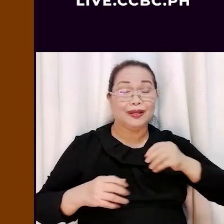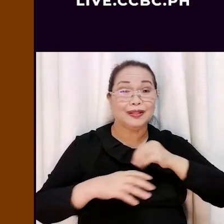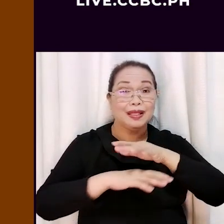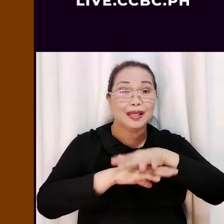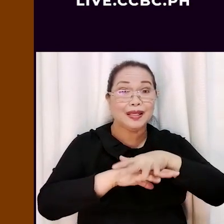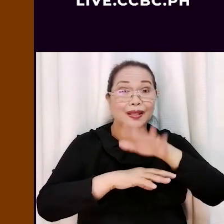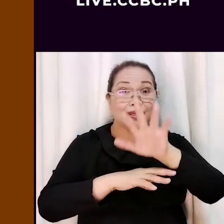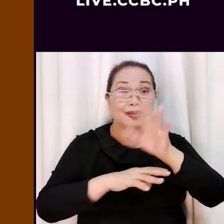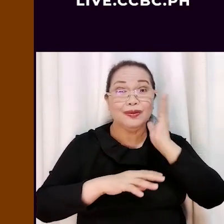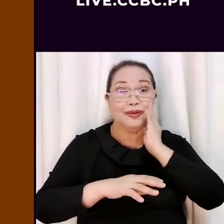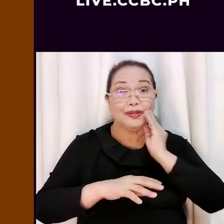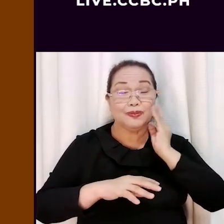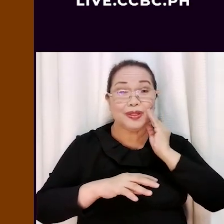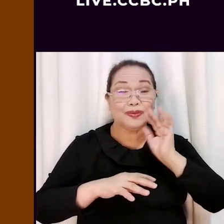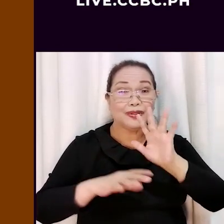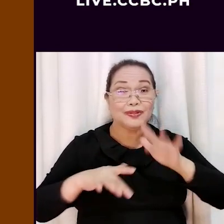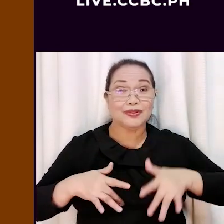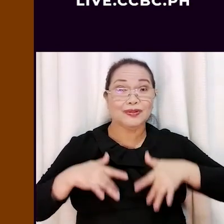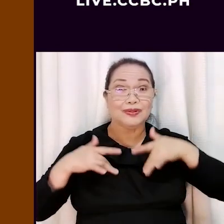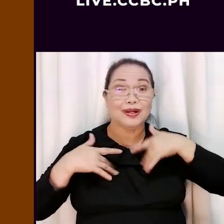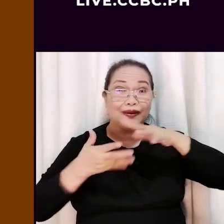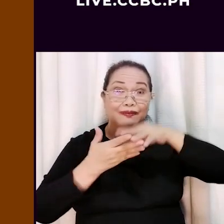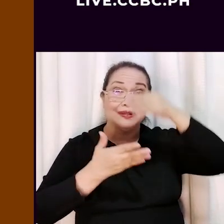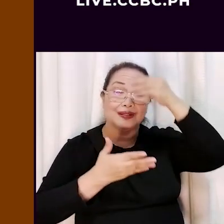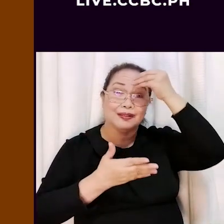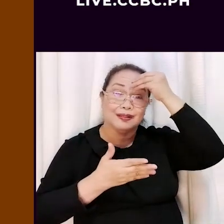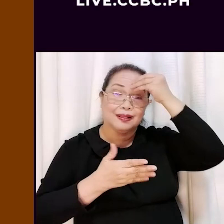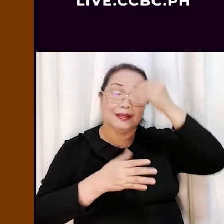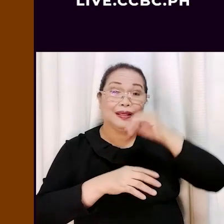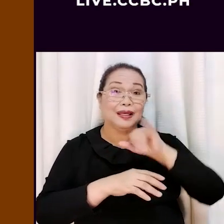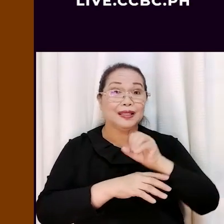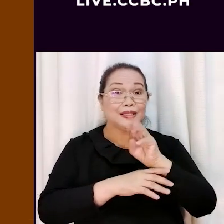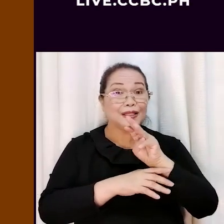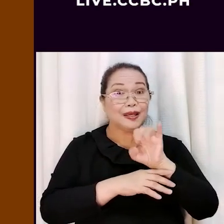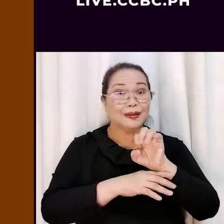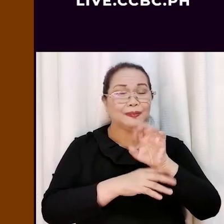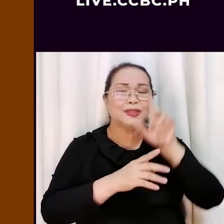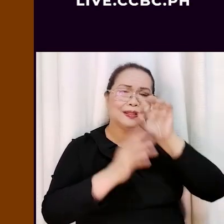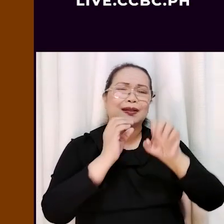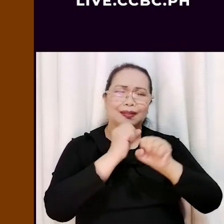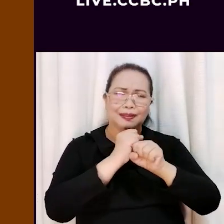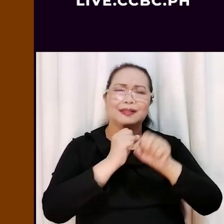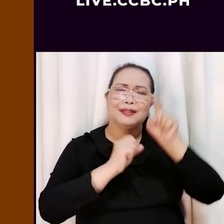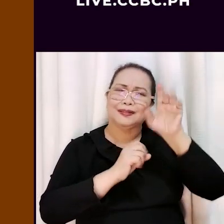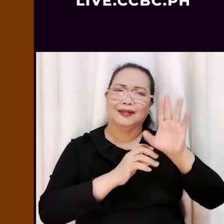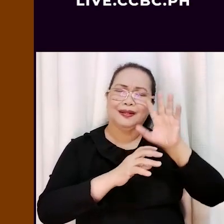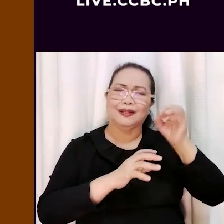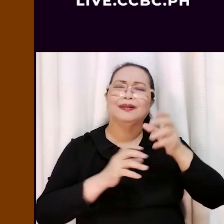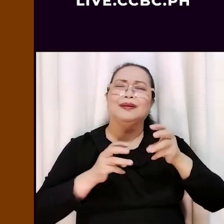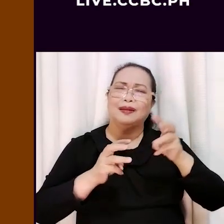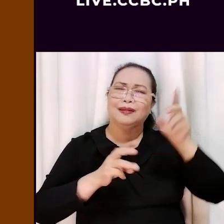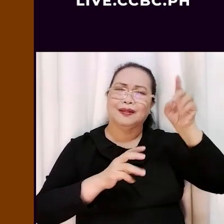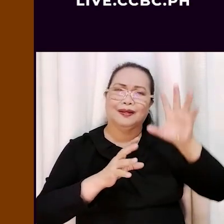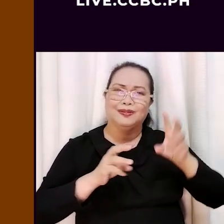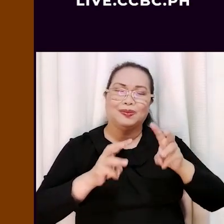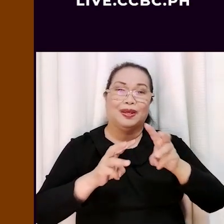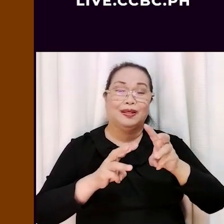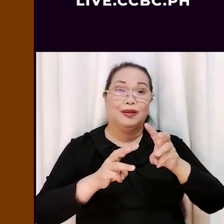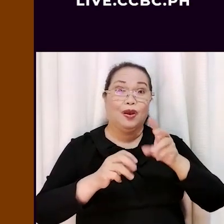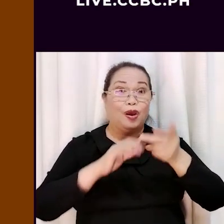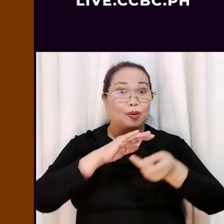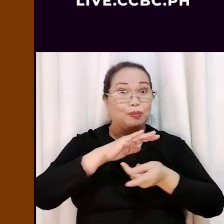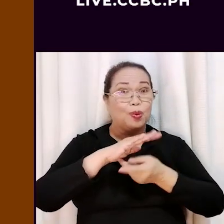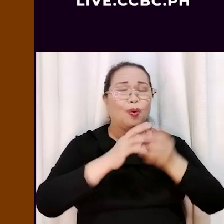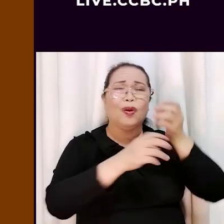learn. From James, trust God and His ways. From Paul, hang on.